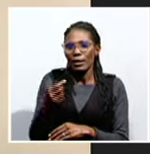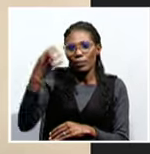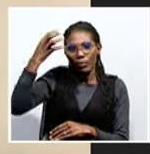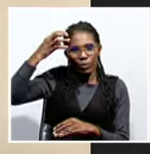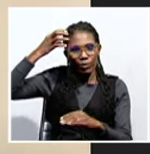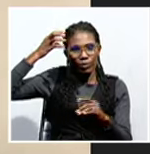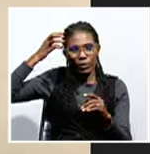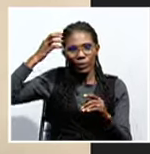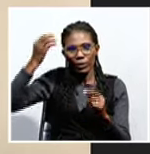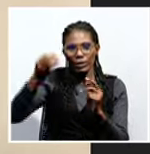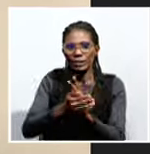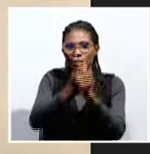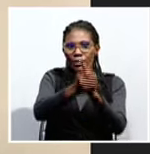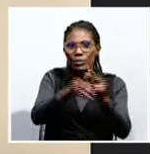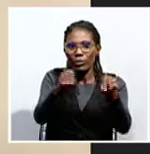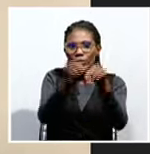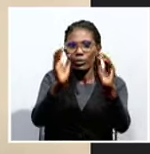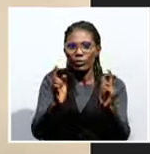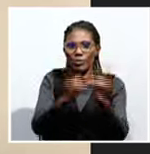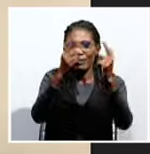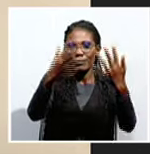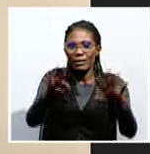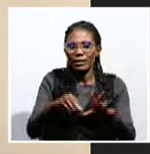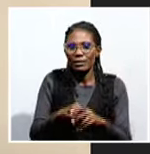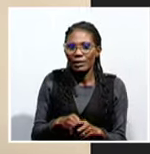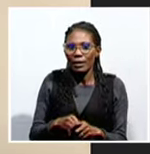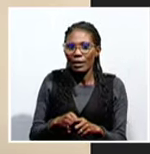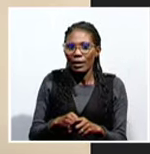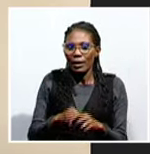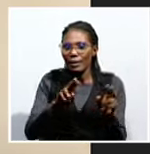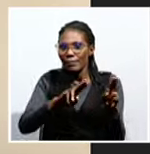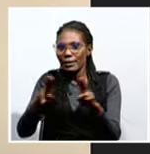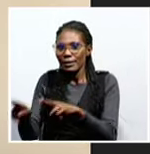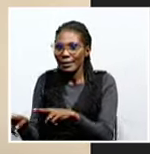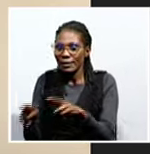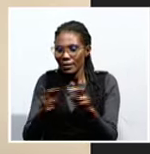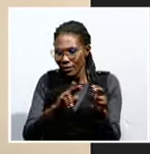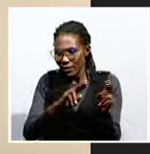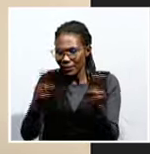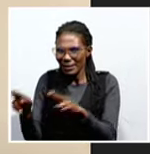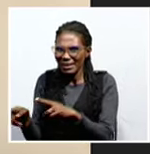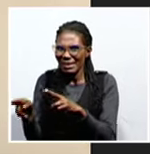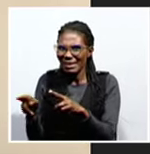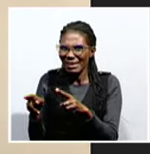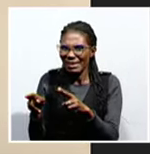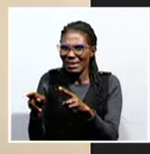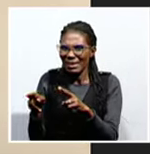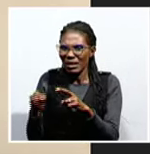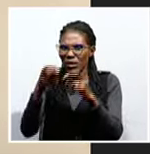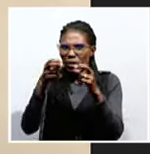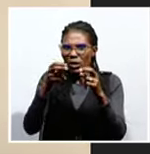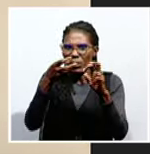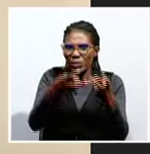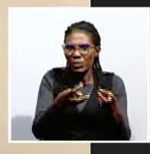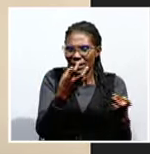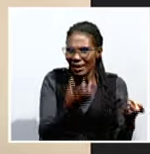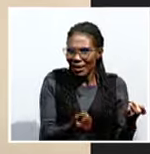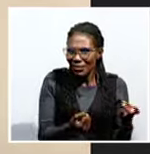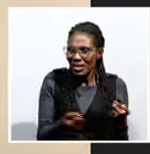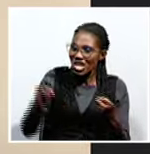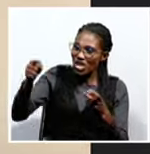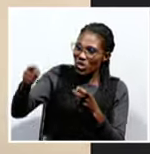We have an evening event, and you are going to make the speech. Ricardo,